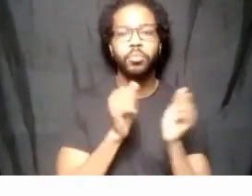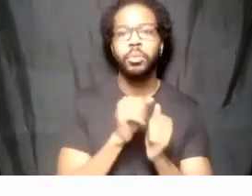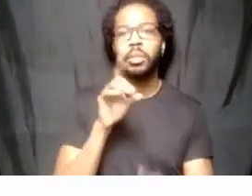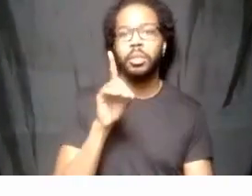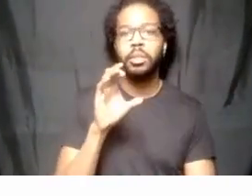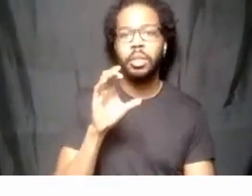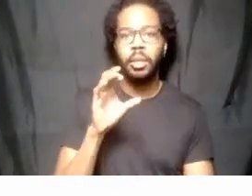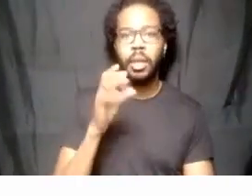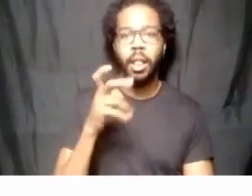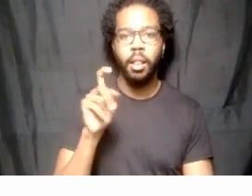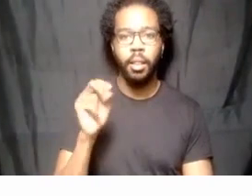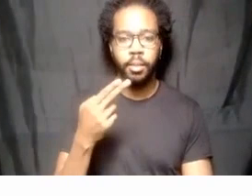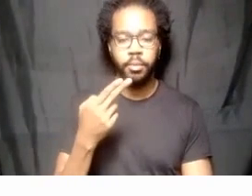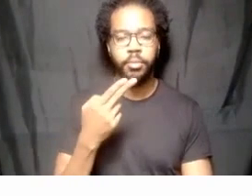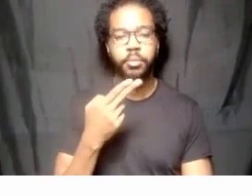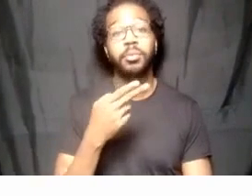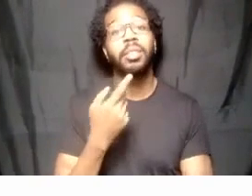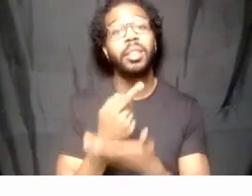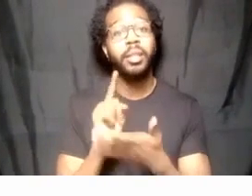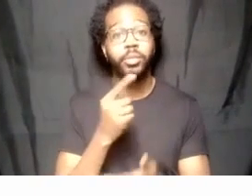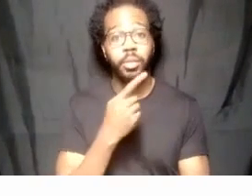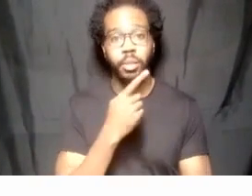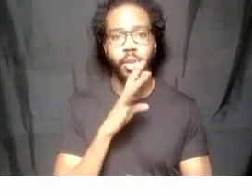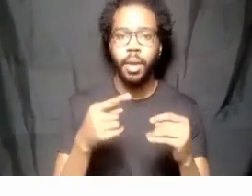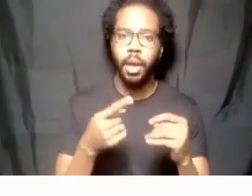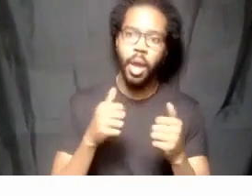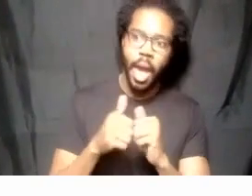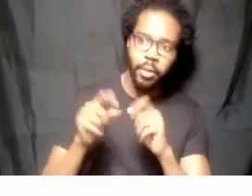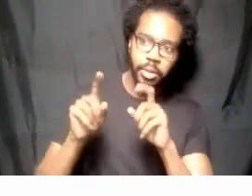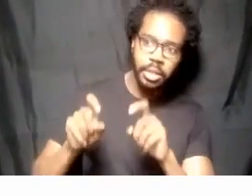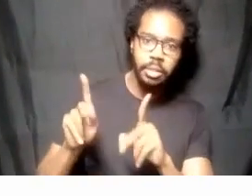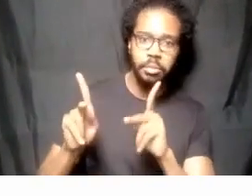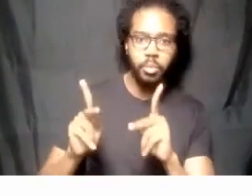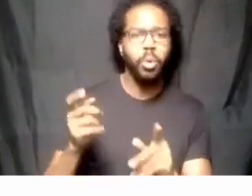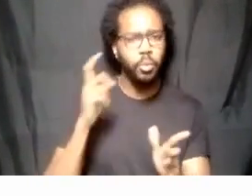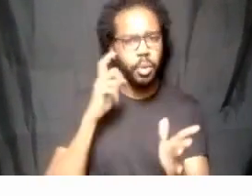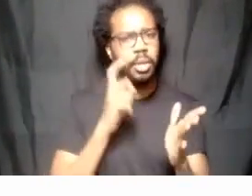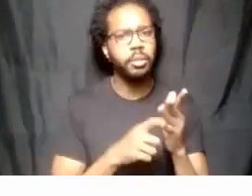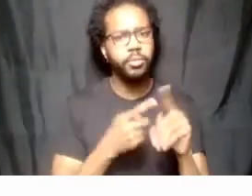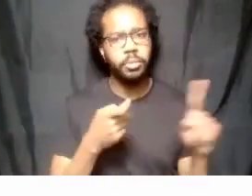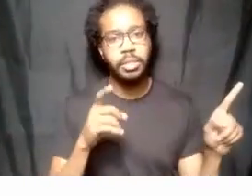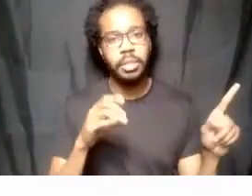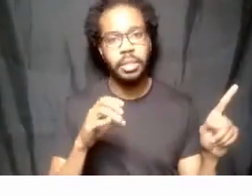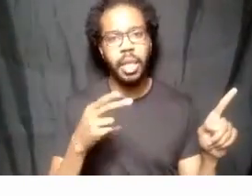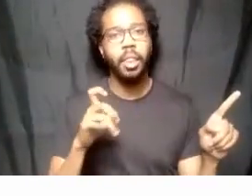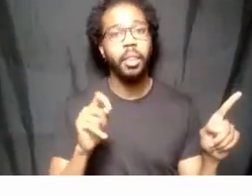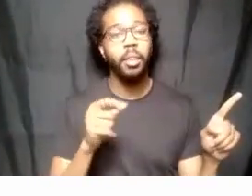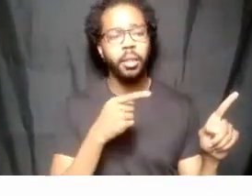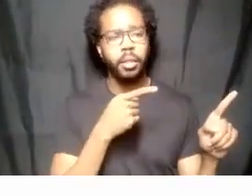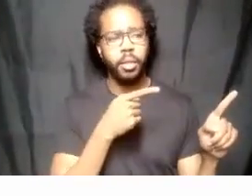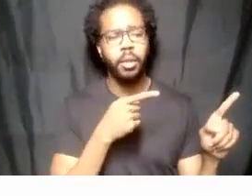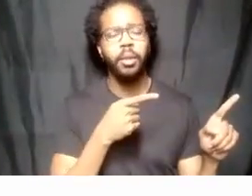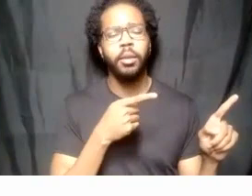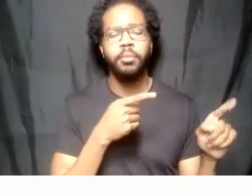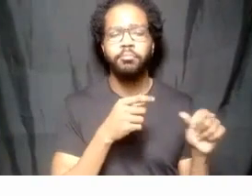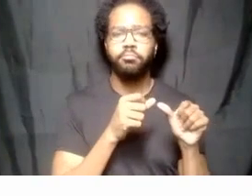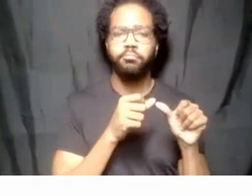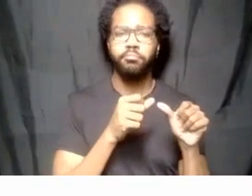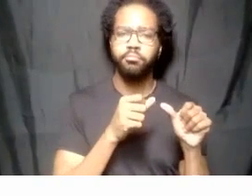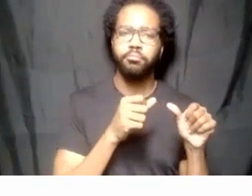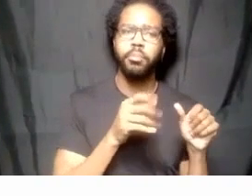updated last week regarding the ability to test people. There is recognition by DC Health, and they can of the higher